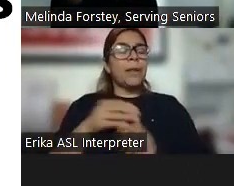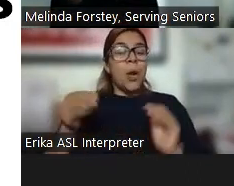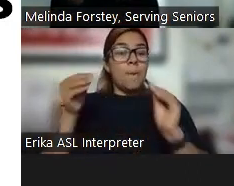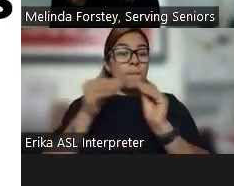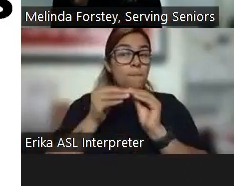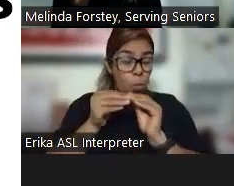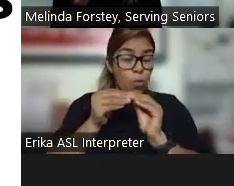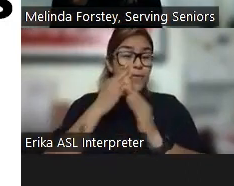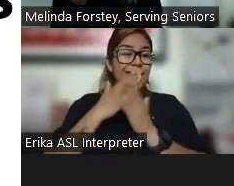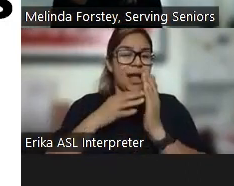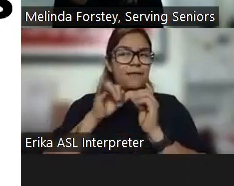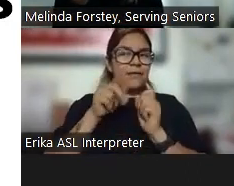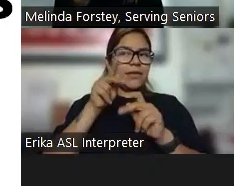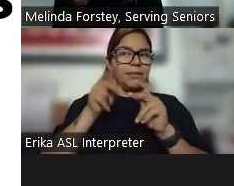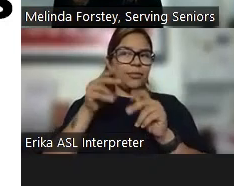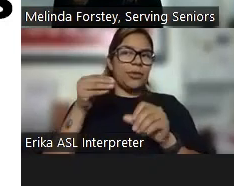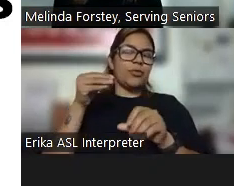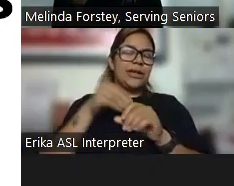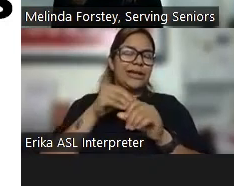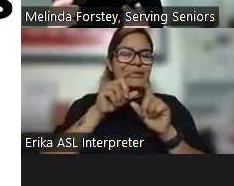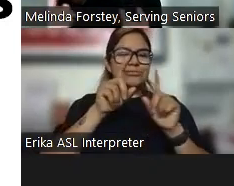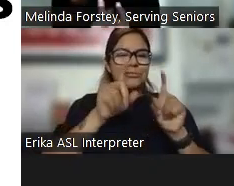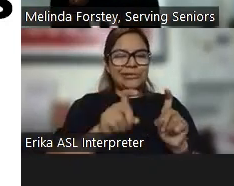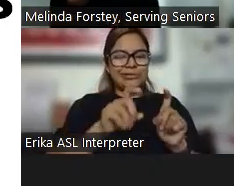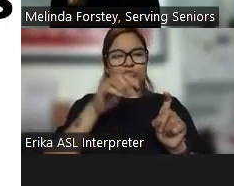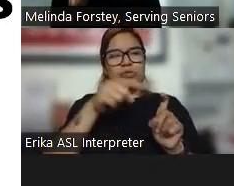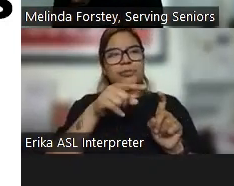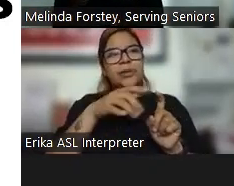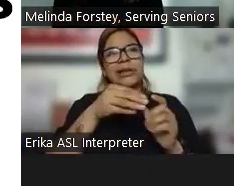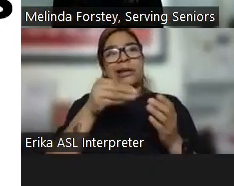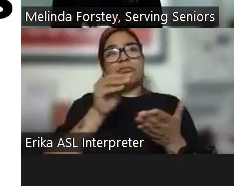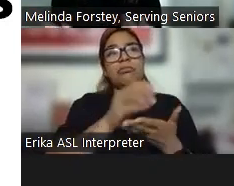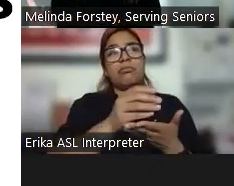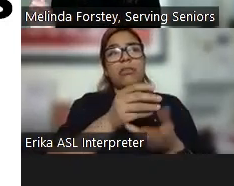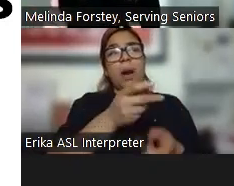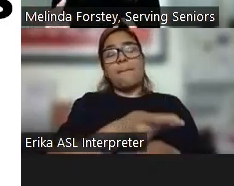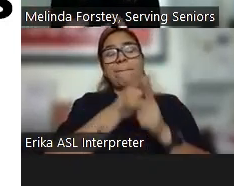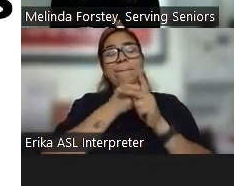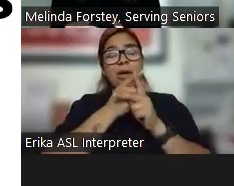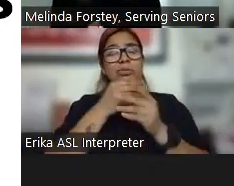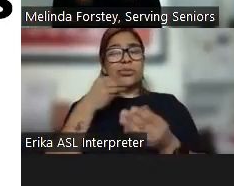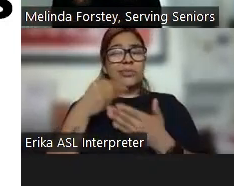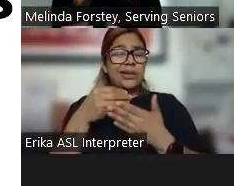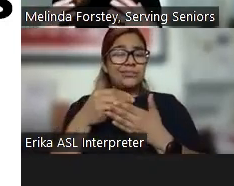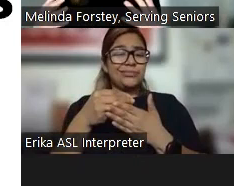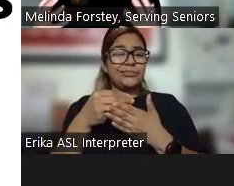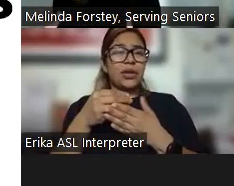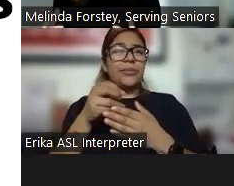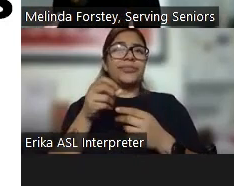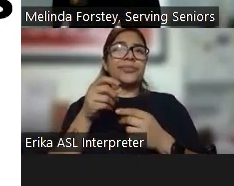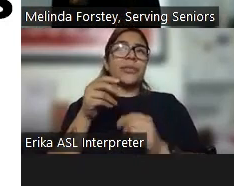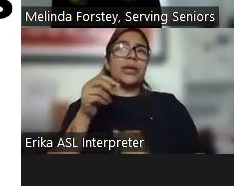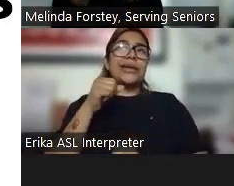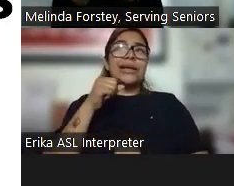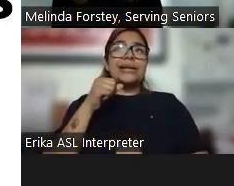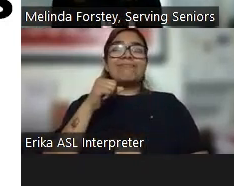those surveyed had either borrowed money, had gone without food or